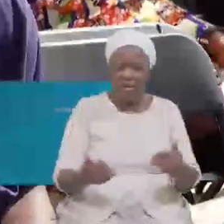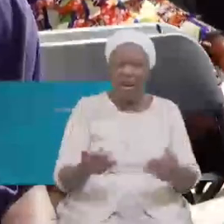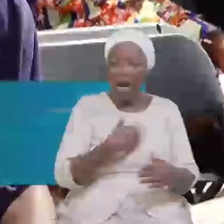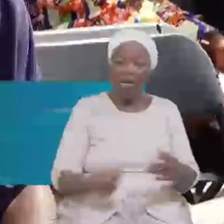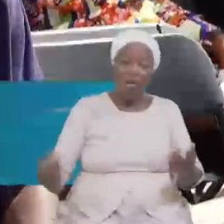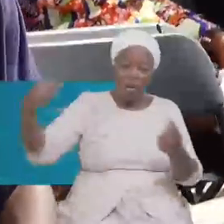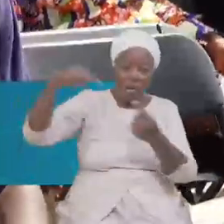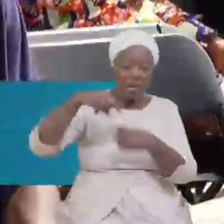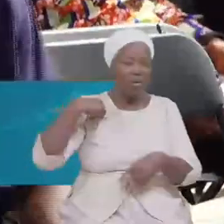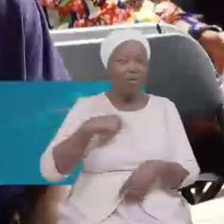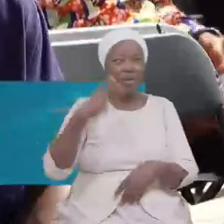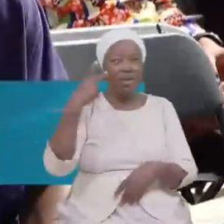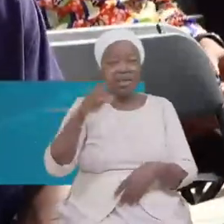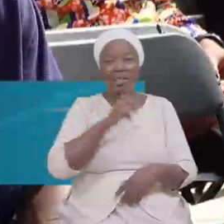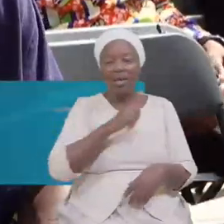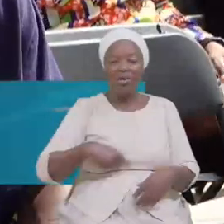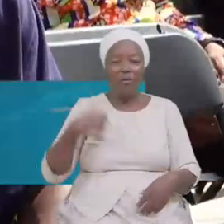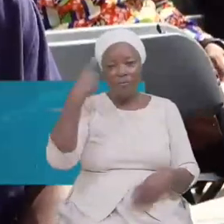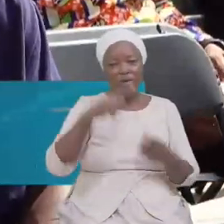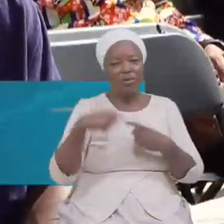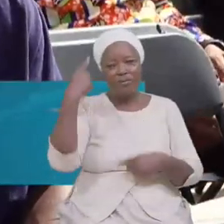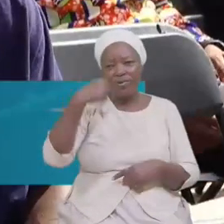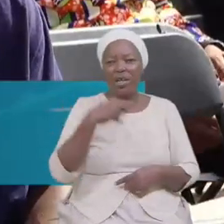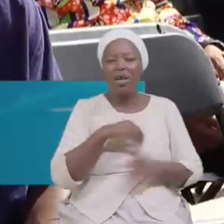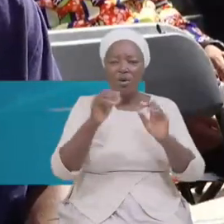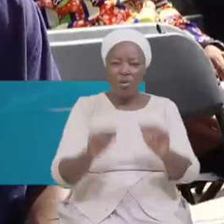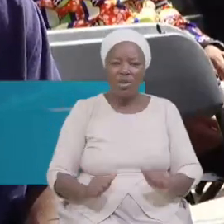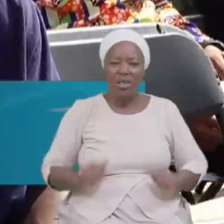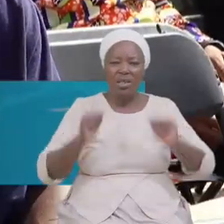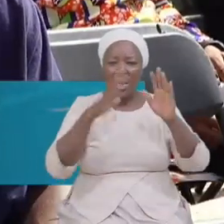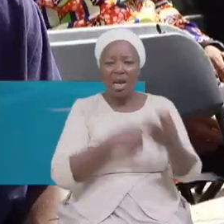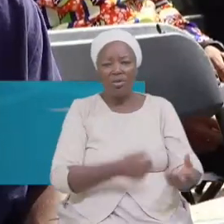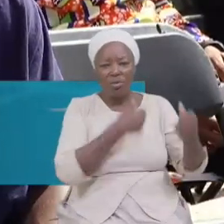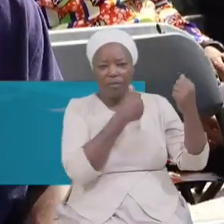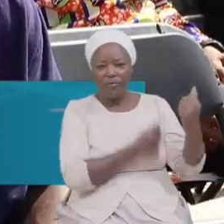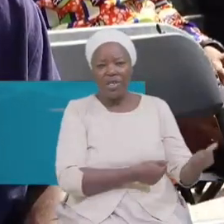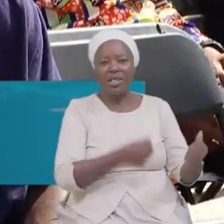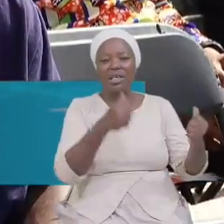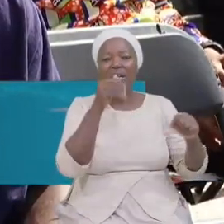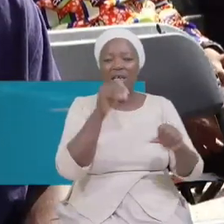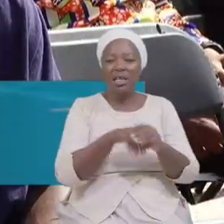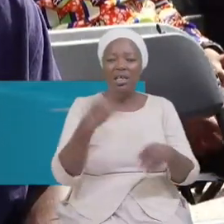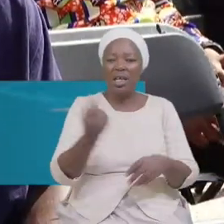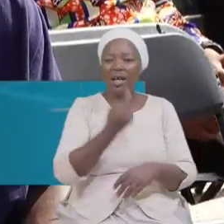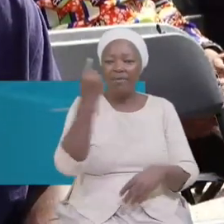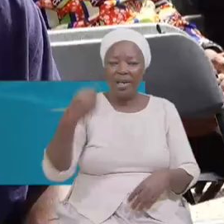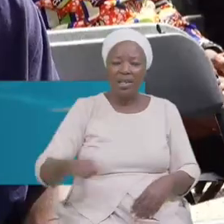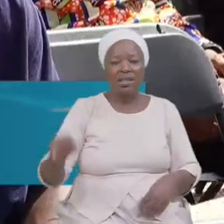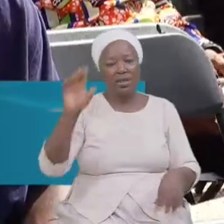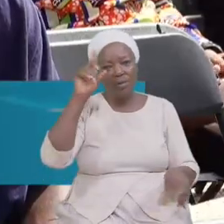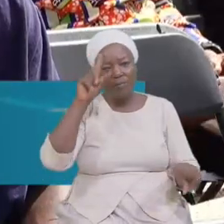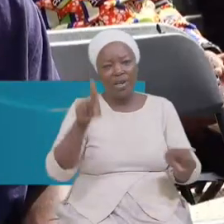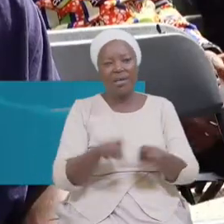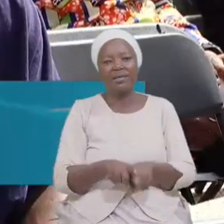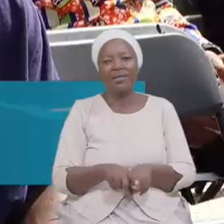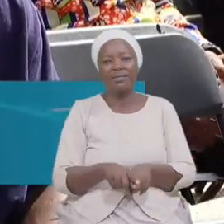him face to face. Consecration and confidence in the everlasting covenant.